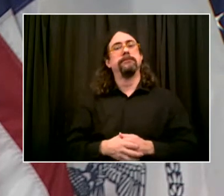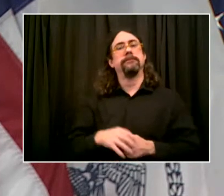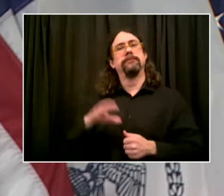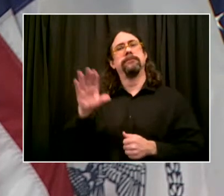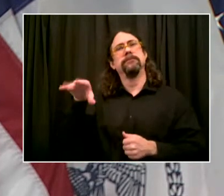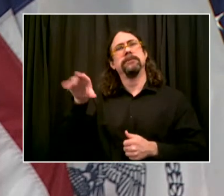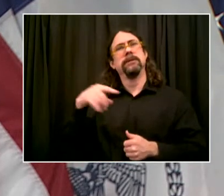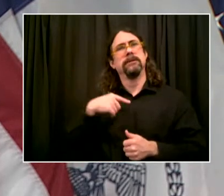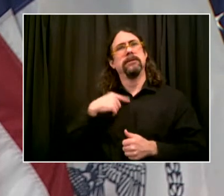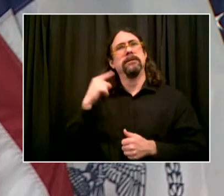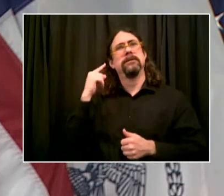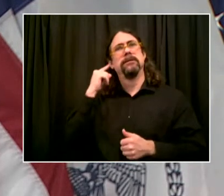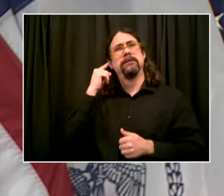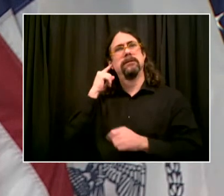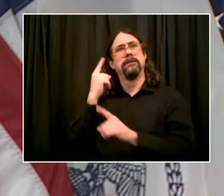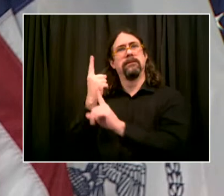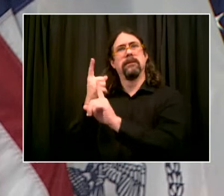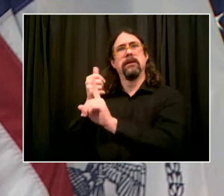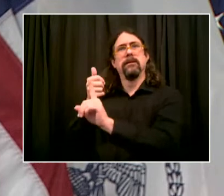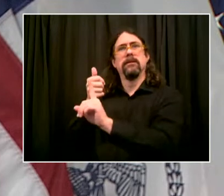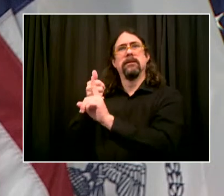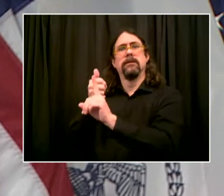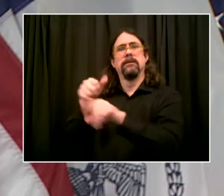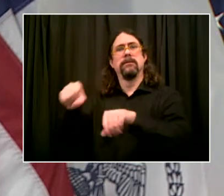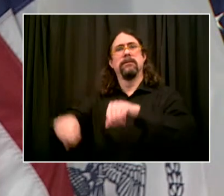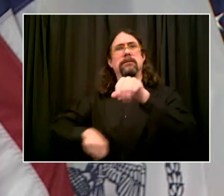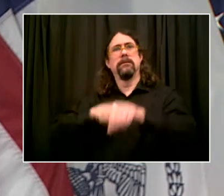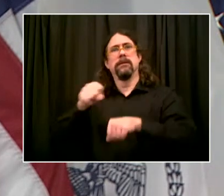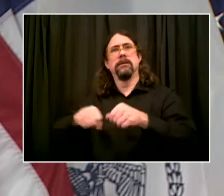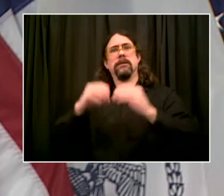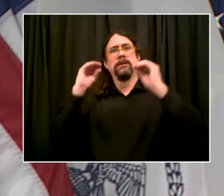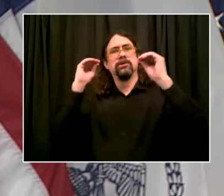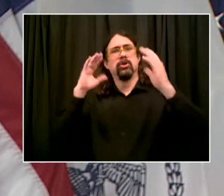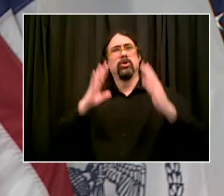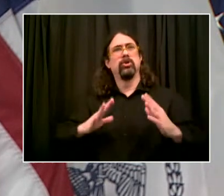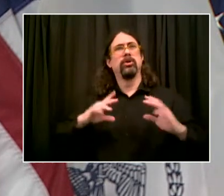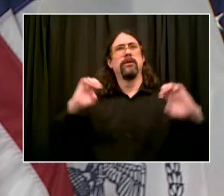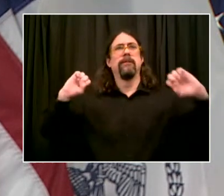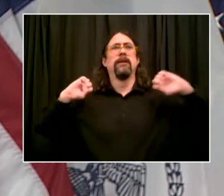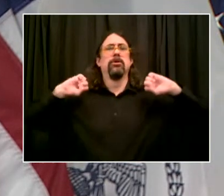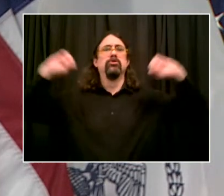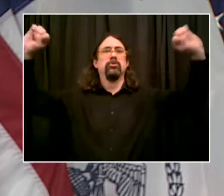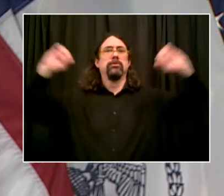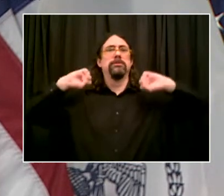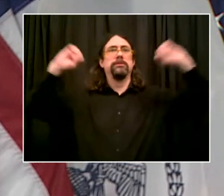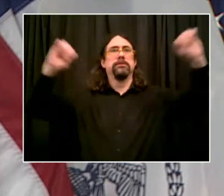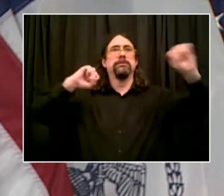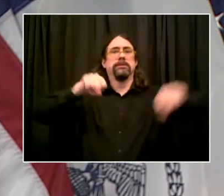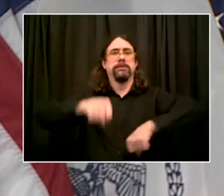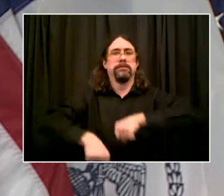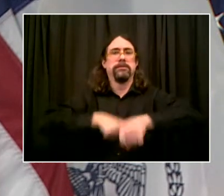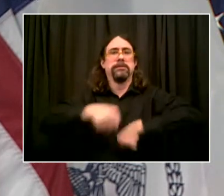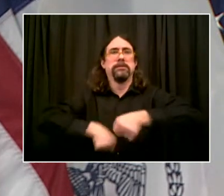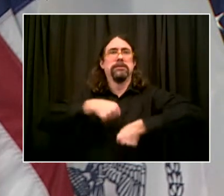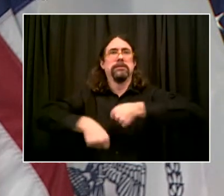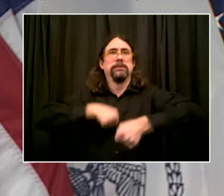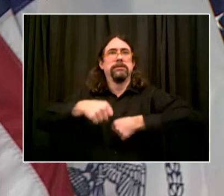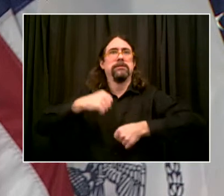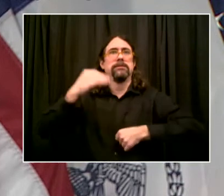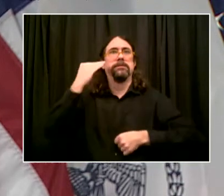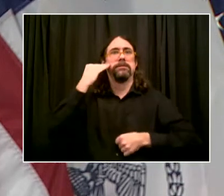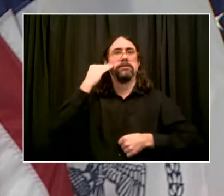I guess I'm an educator too, and so are you, if we put it like that. Do you think that there are concerns with the sort of a lack of